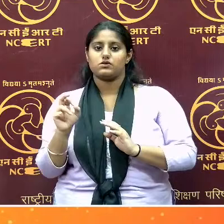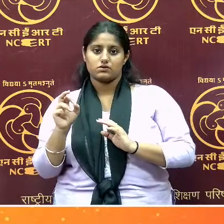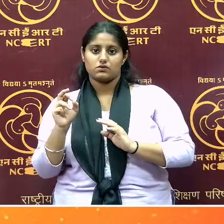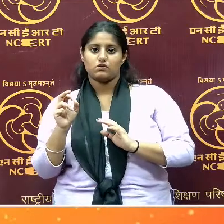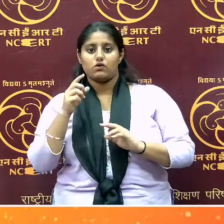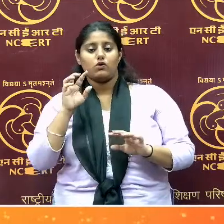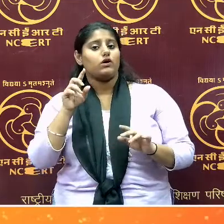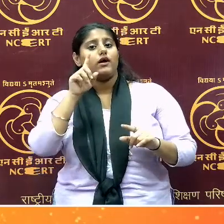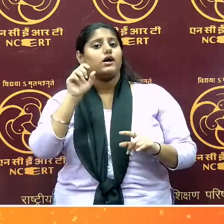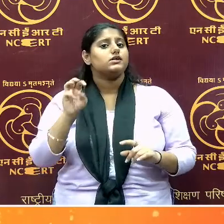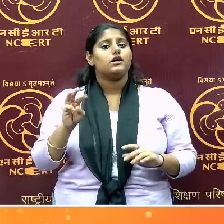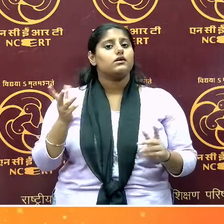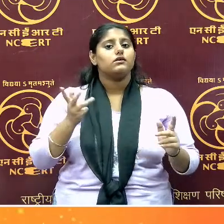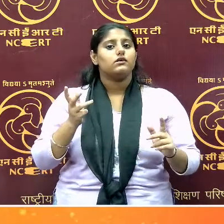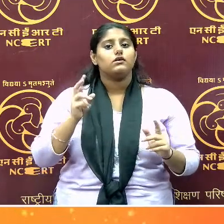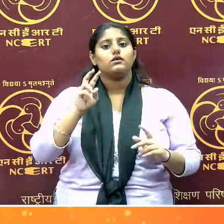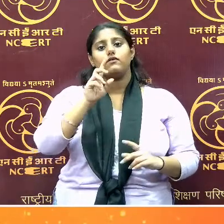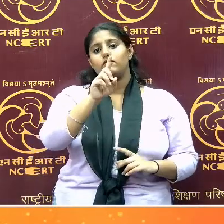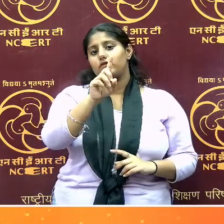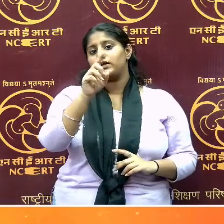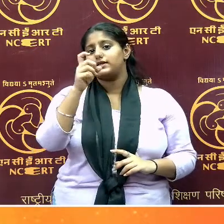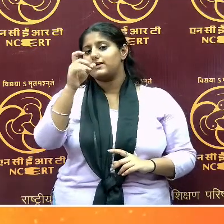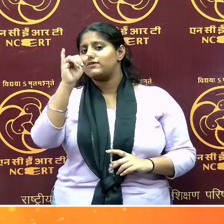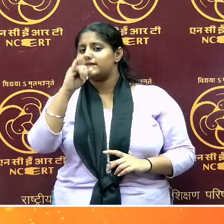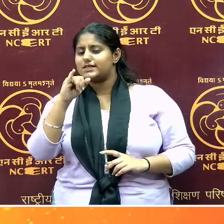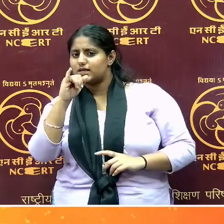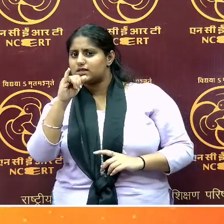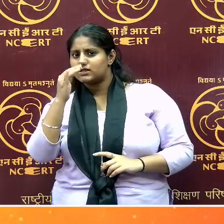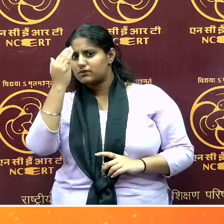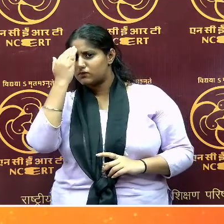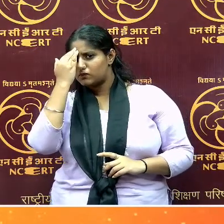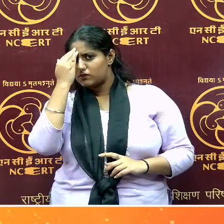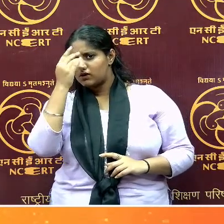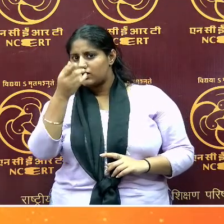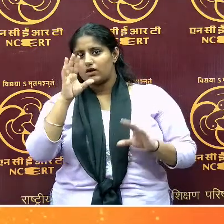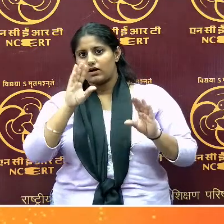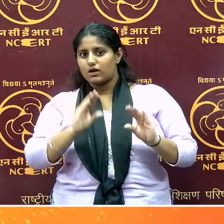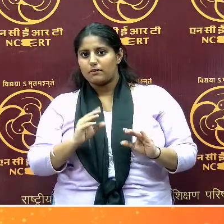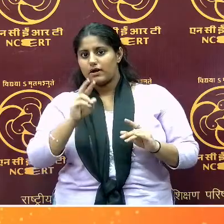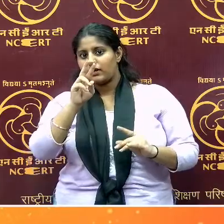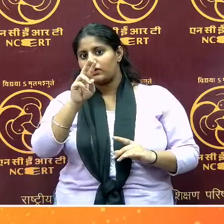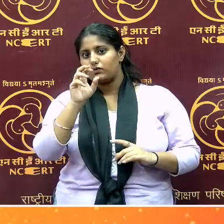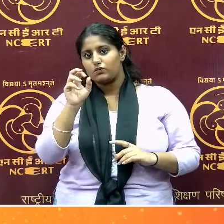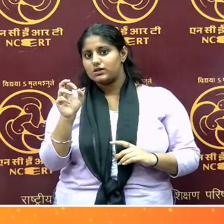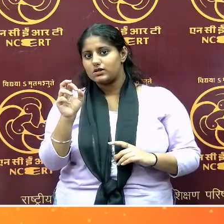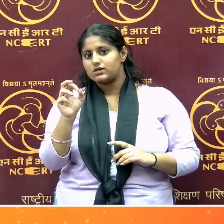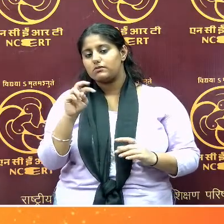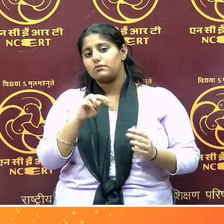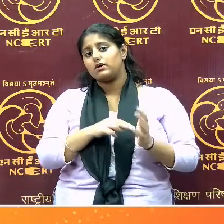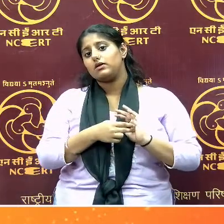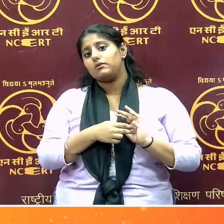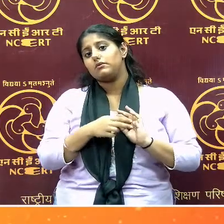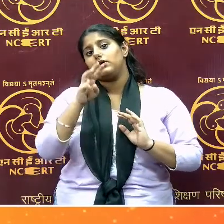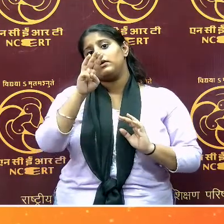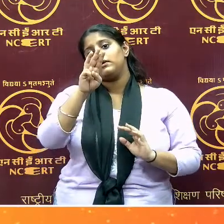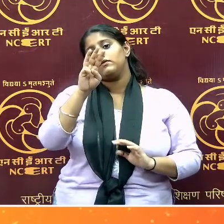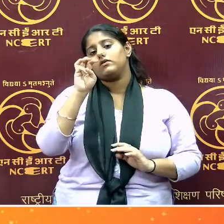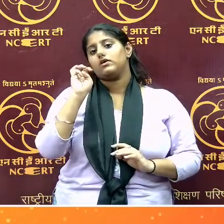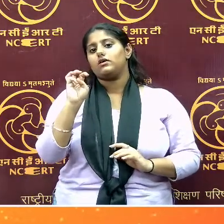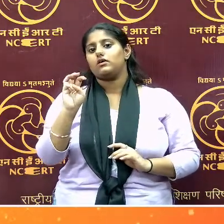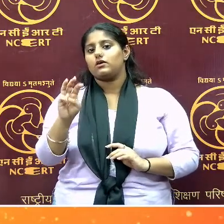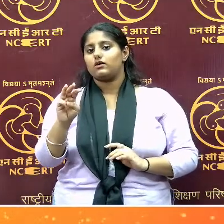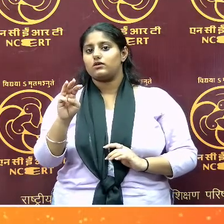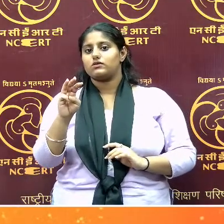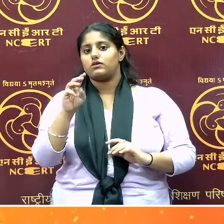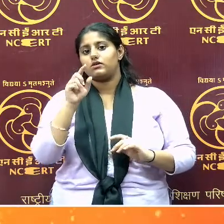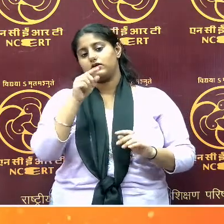1000? You know, 176, it is less than 200. So, it will be 3000, nearest